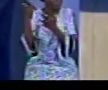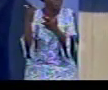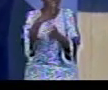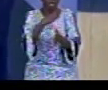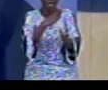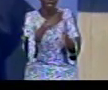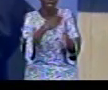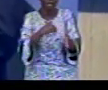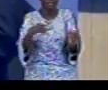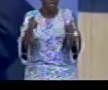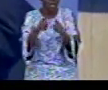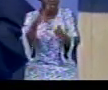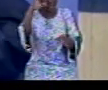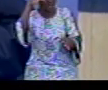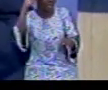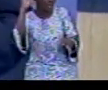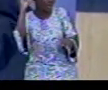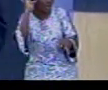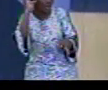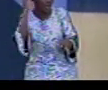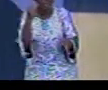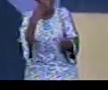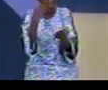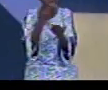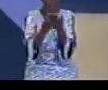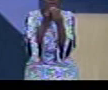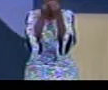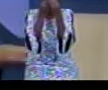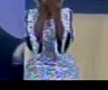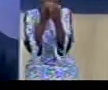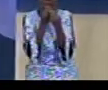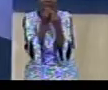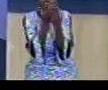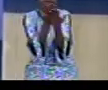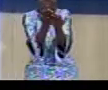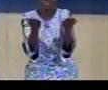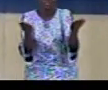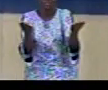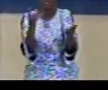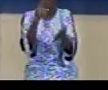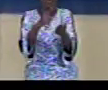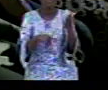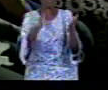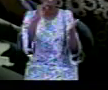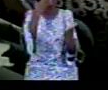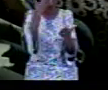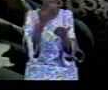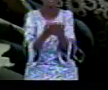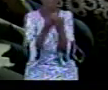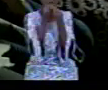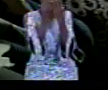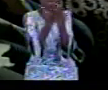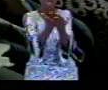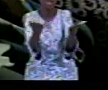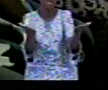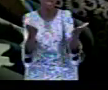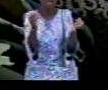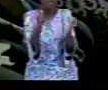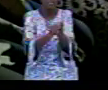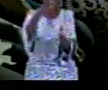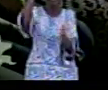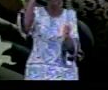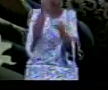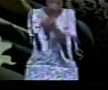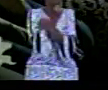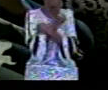news. What's the good news? That God loves you. What's the good news? That God will not allow you to perish. What's